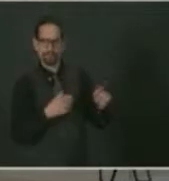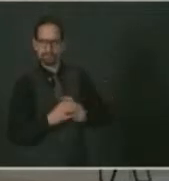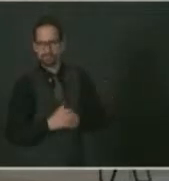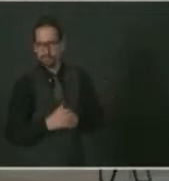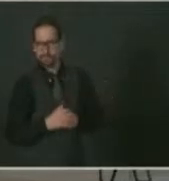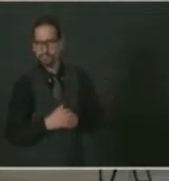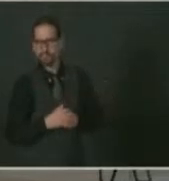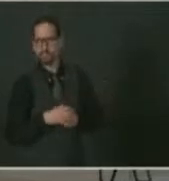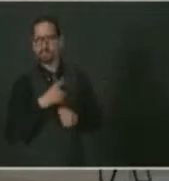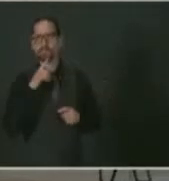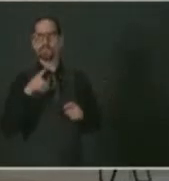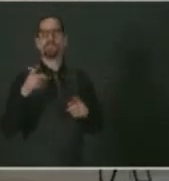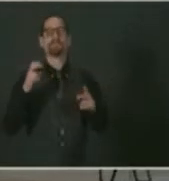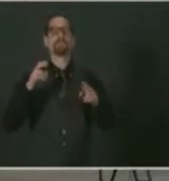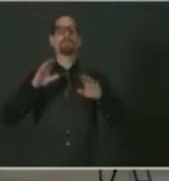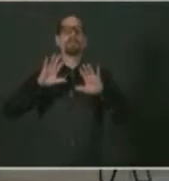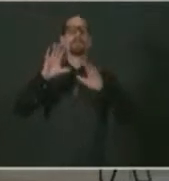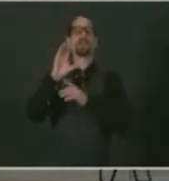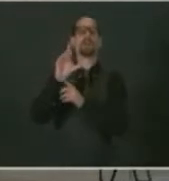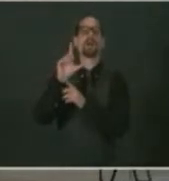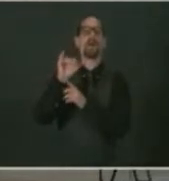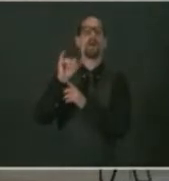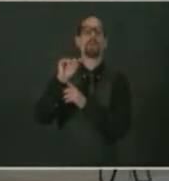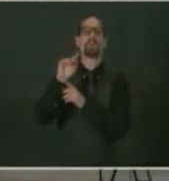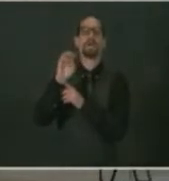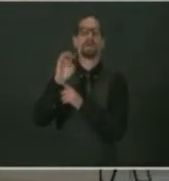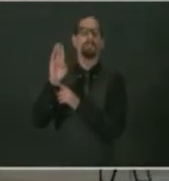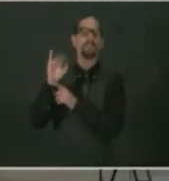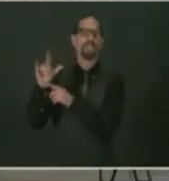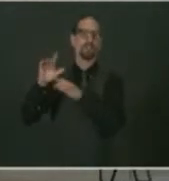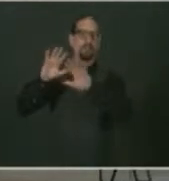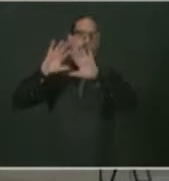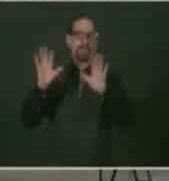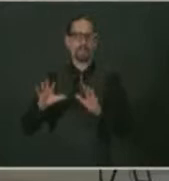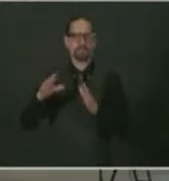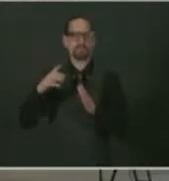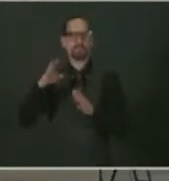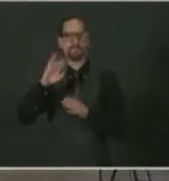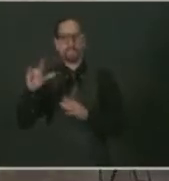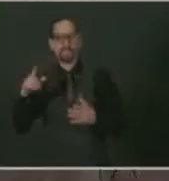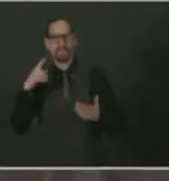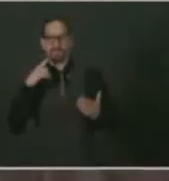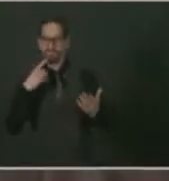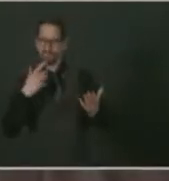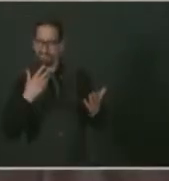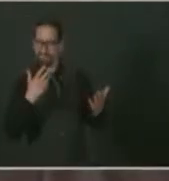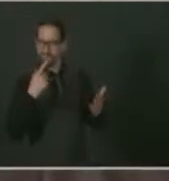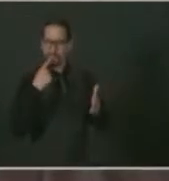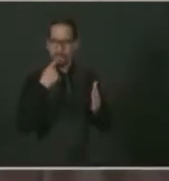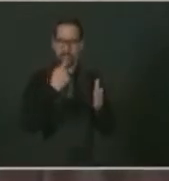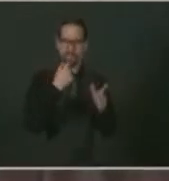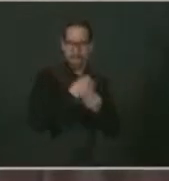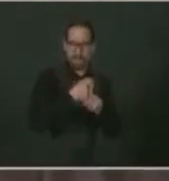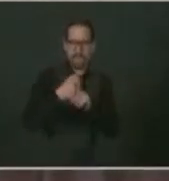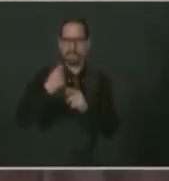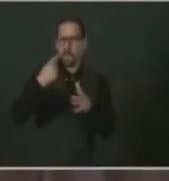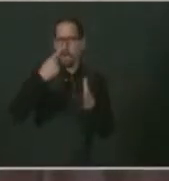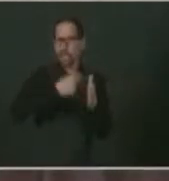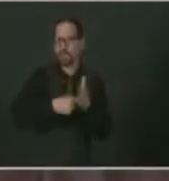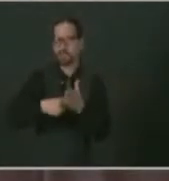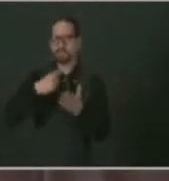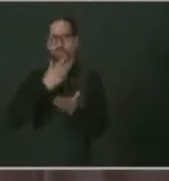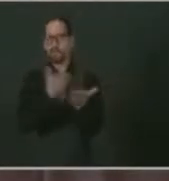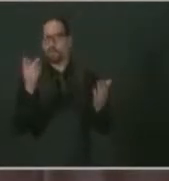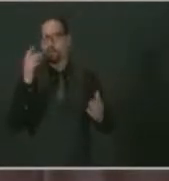it? I know Republicans were concerned about a potential cost to homeowners. Yeah, so we're reviewing those very issues on both sides of the argument,